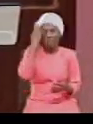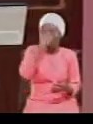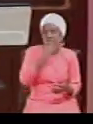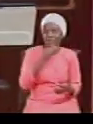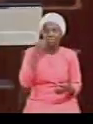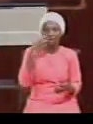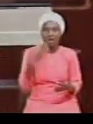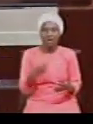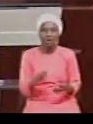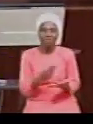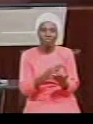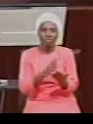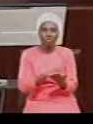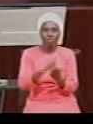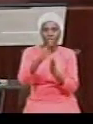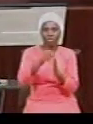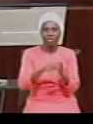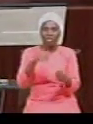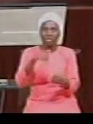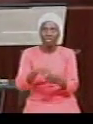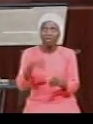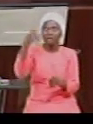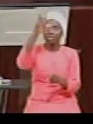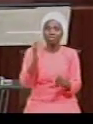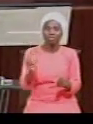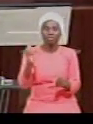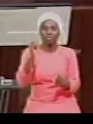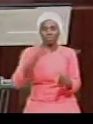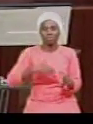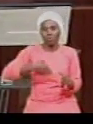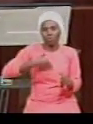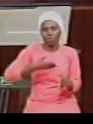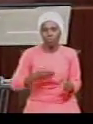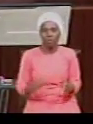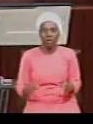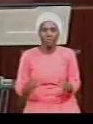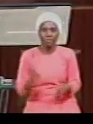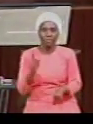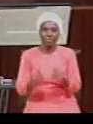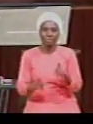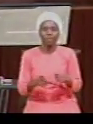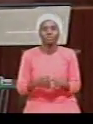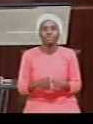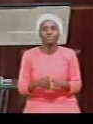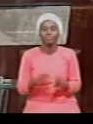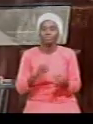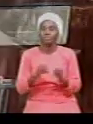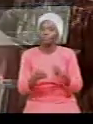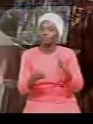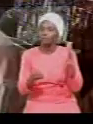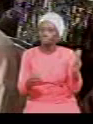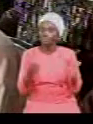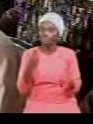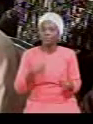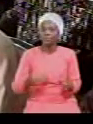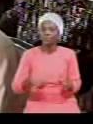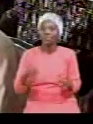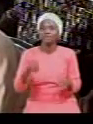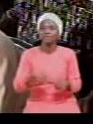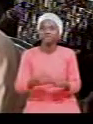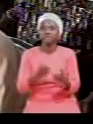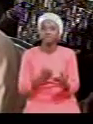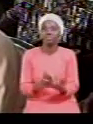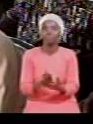of holiness in God's willing people. Number three, the breakthrough of